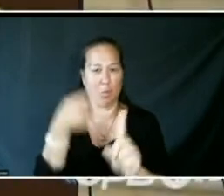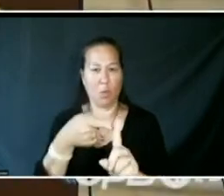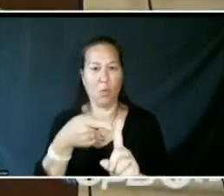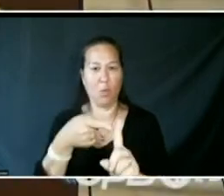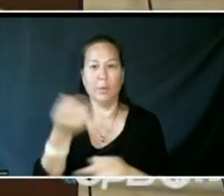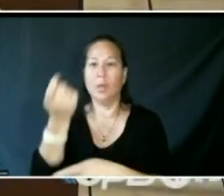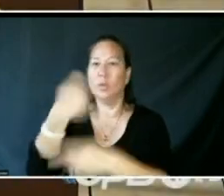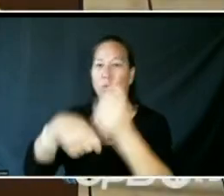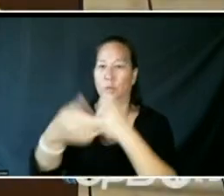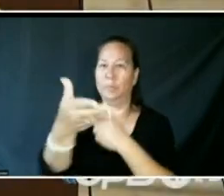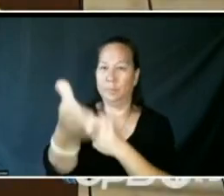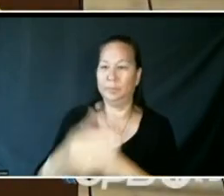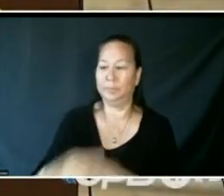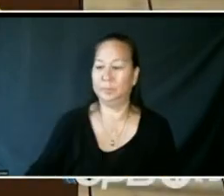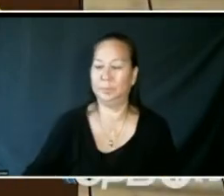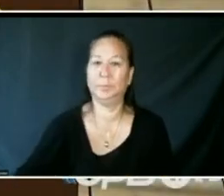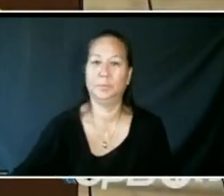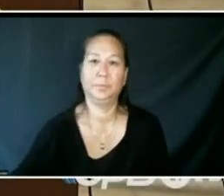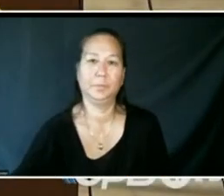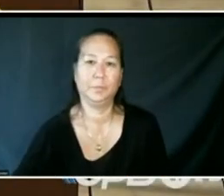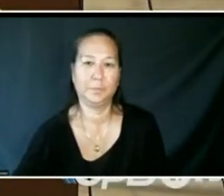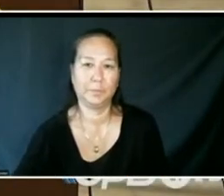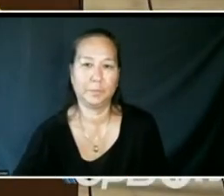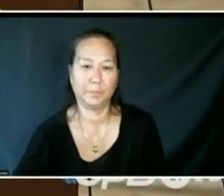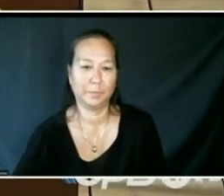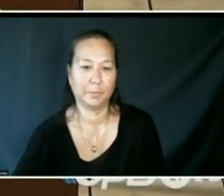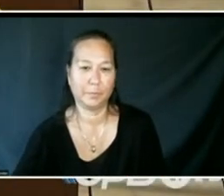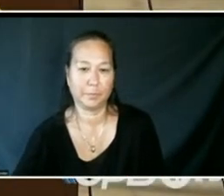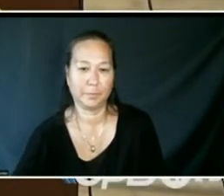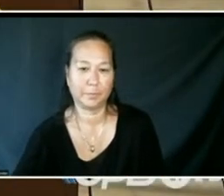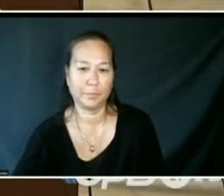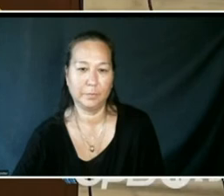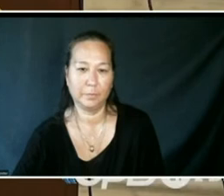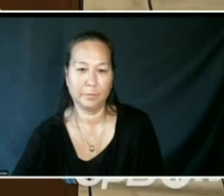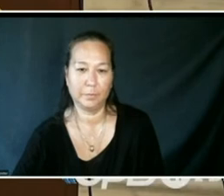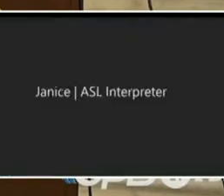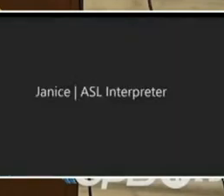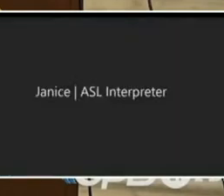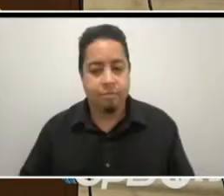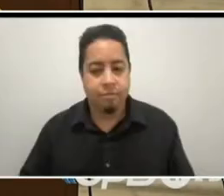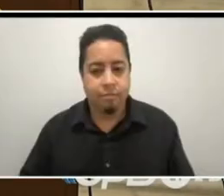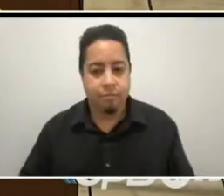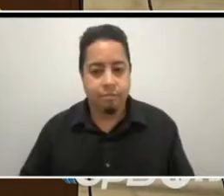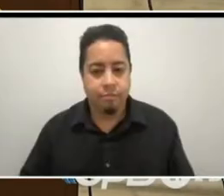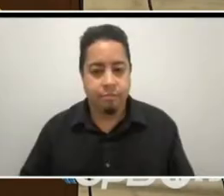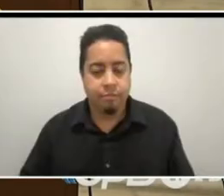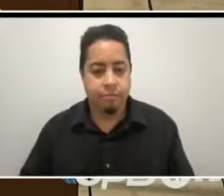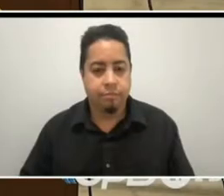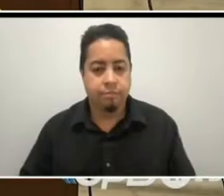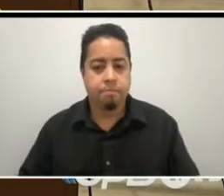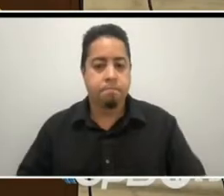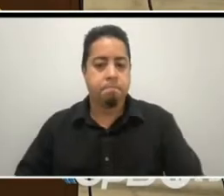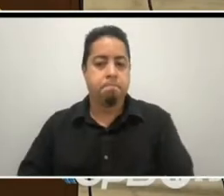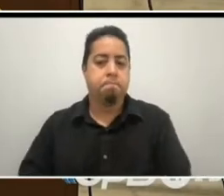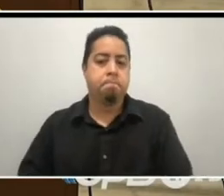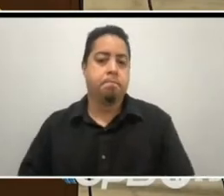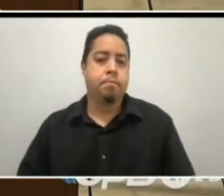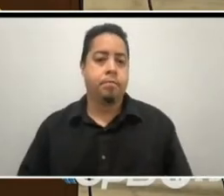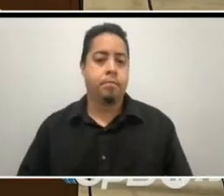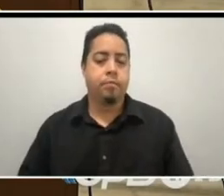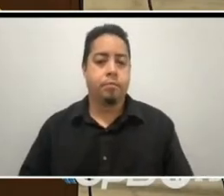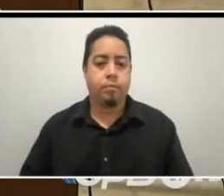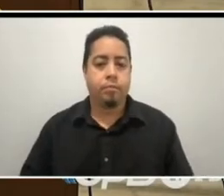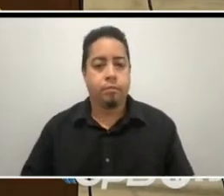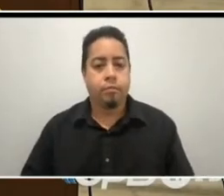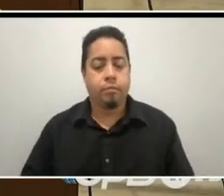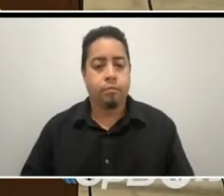Move on to what I'm going to call Disinformation Monday. Out of the gate, many of y'all saw the videotape from State Farm